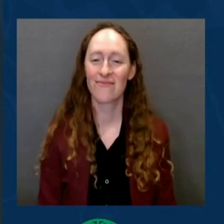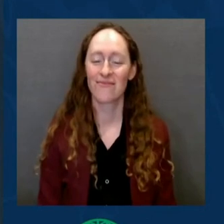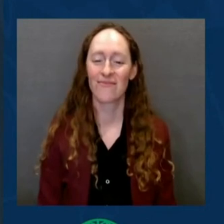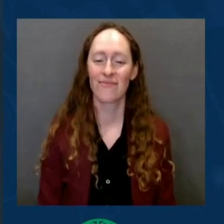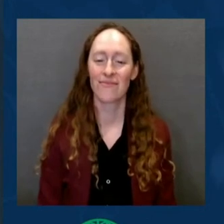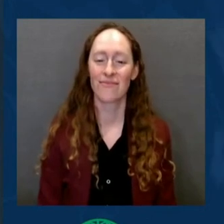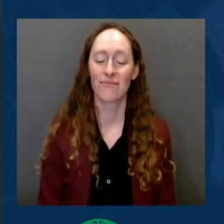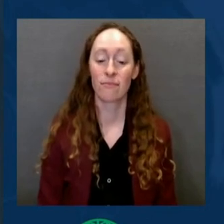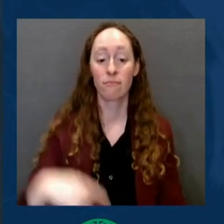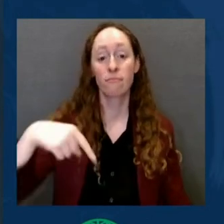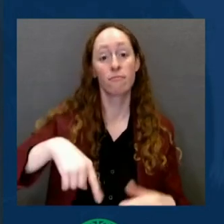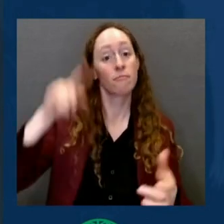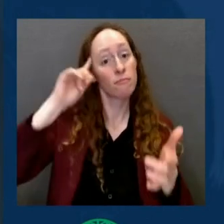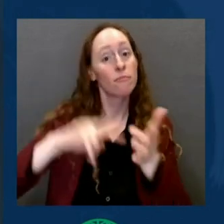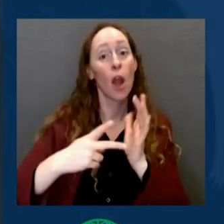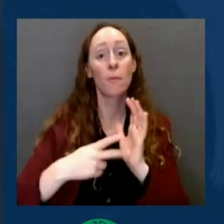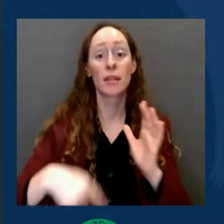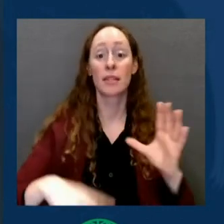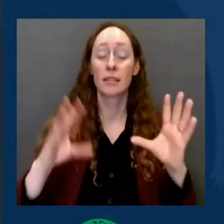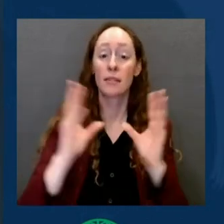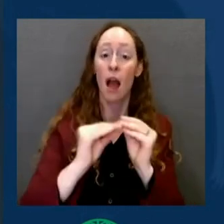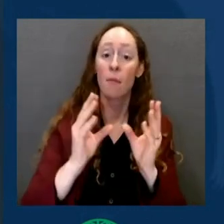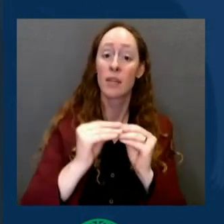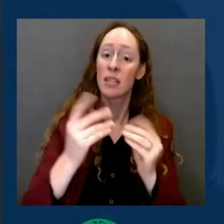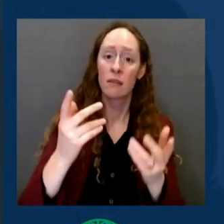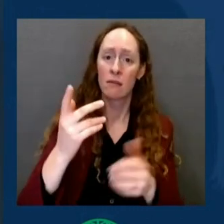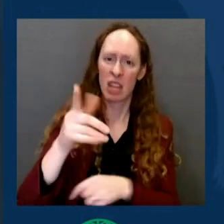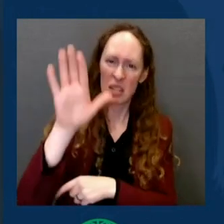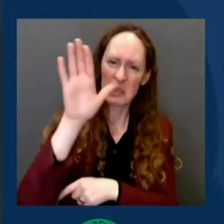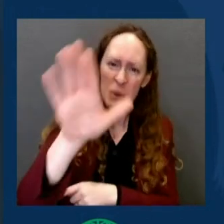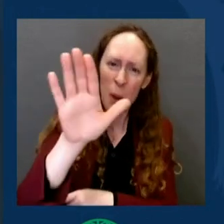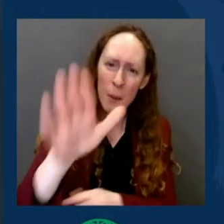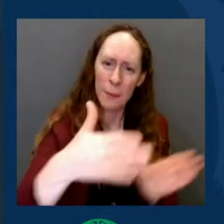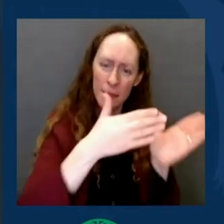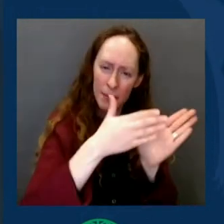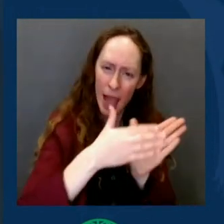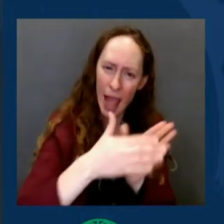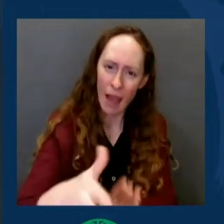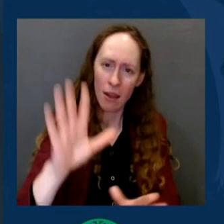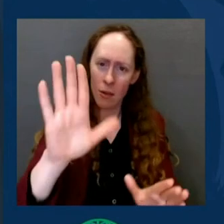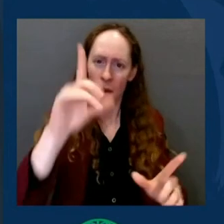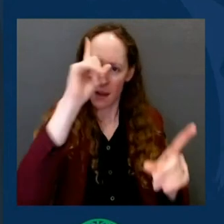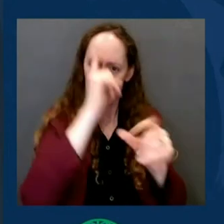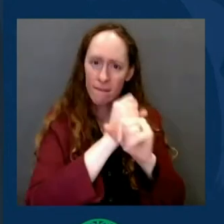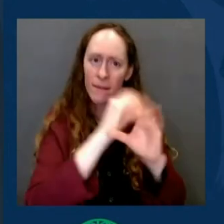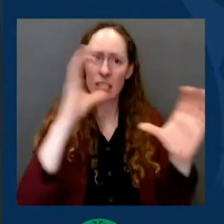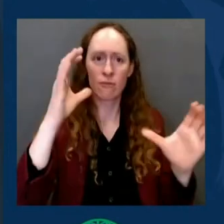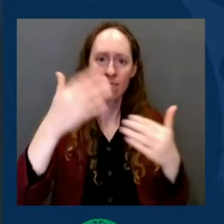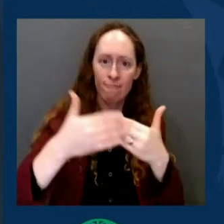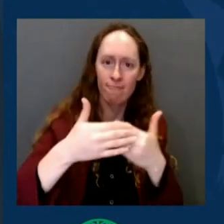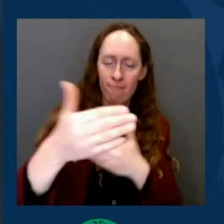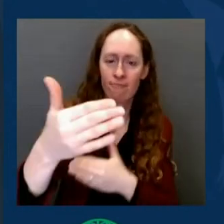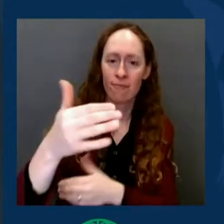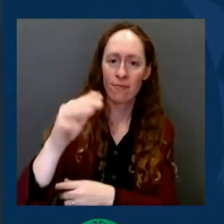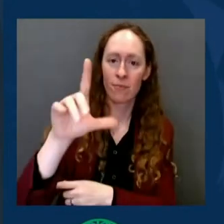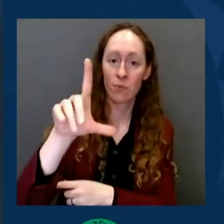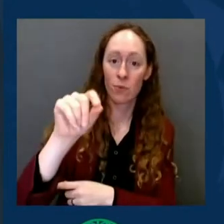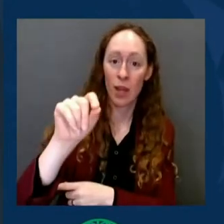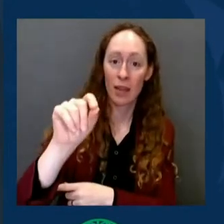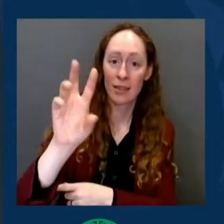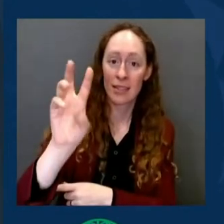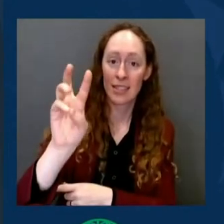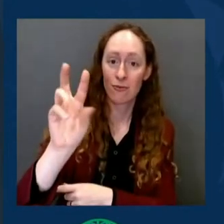fixed squarely on the future. We're now in the early years that will be a